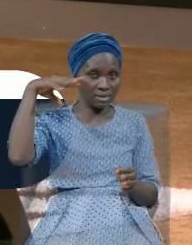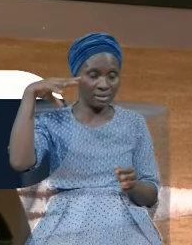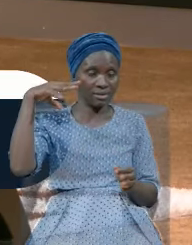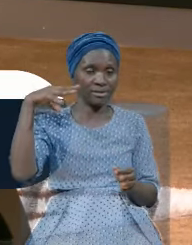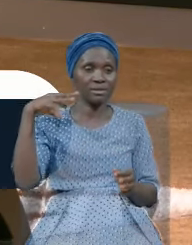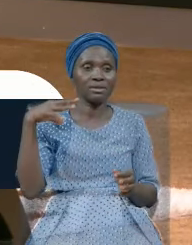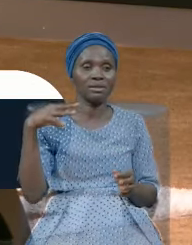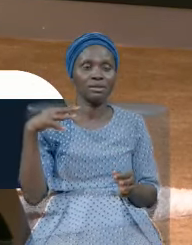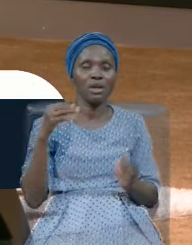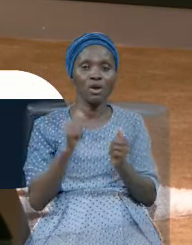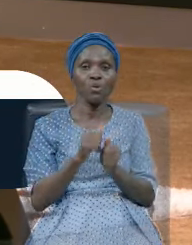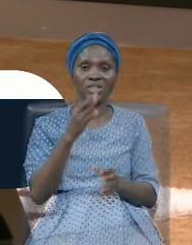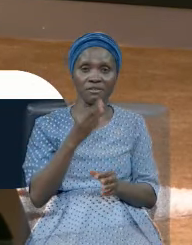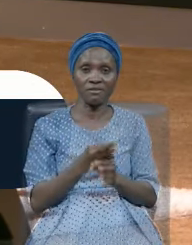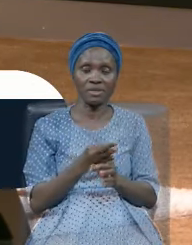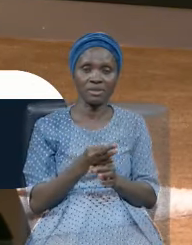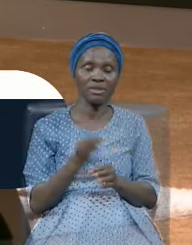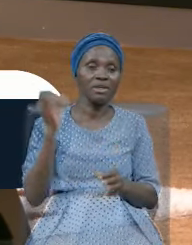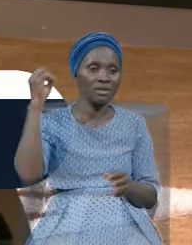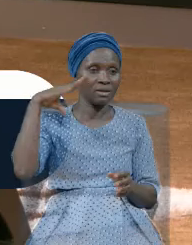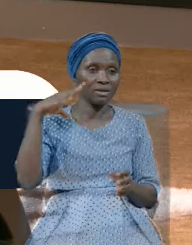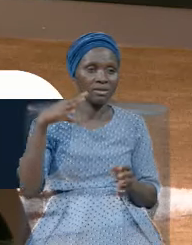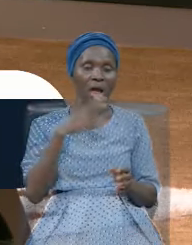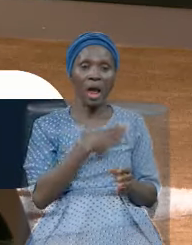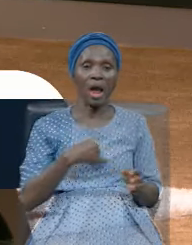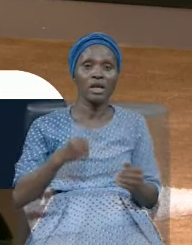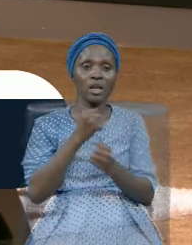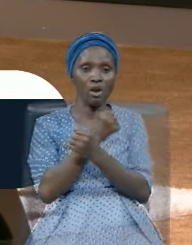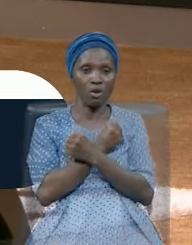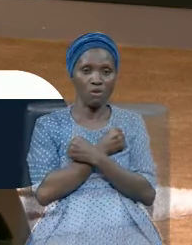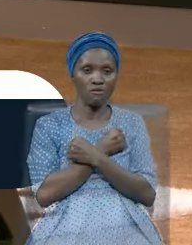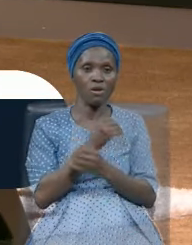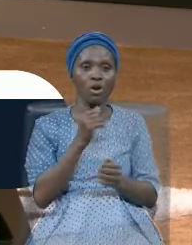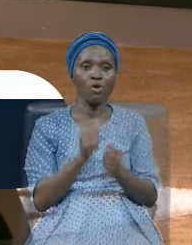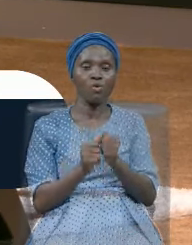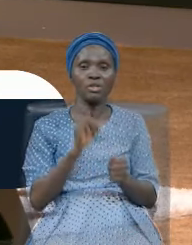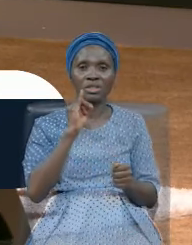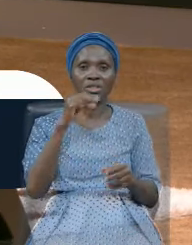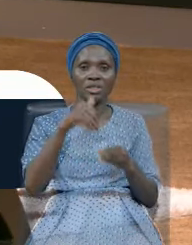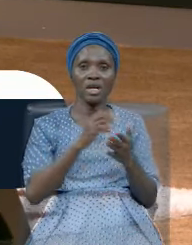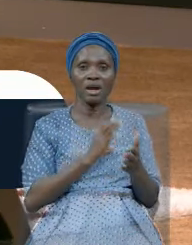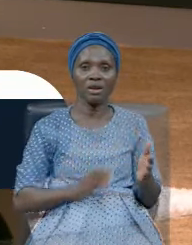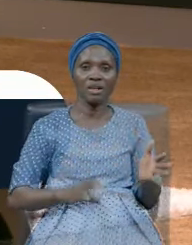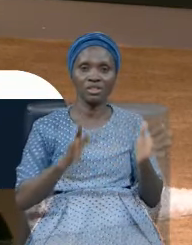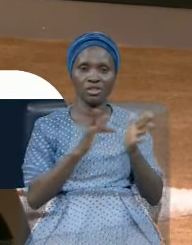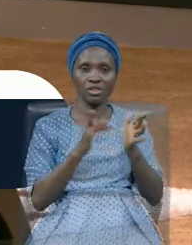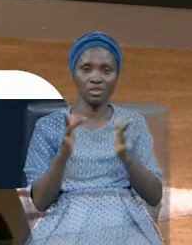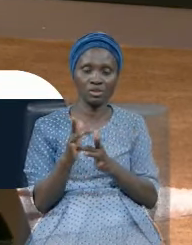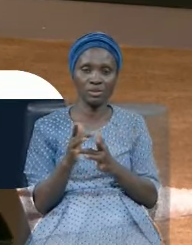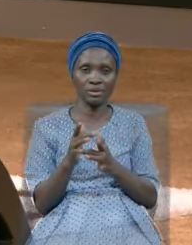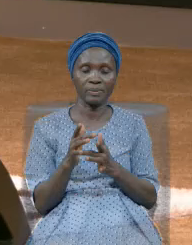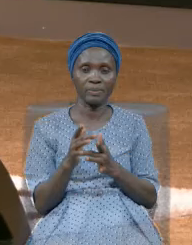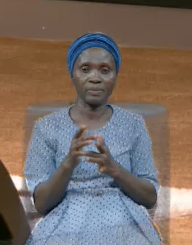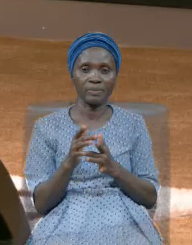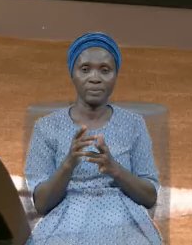grace, with faith and love, which is in Christ Jesus. This is a